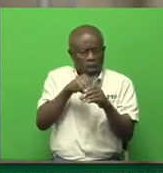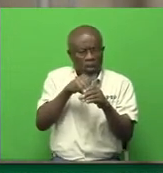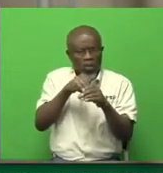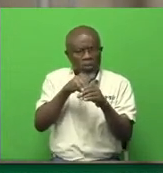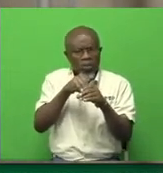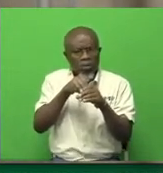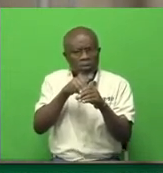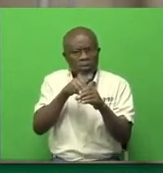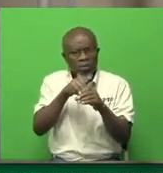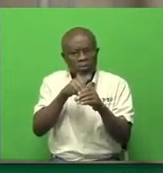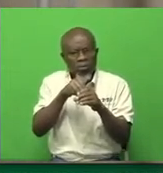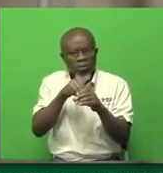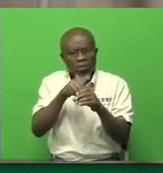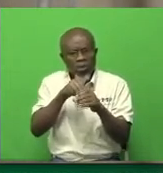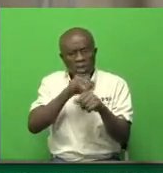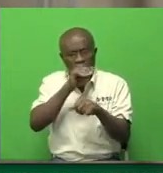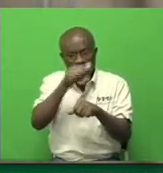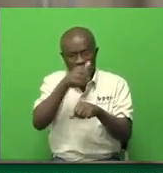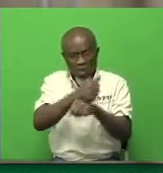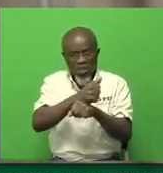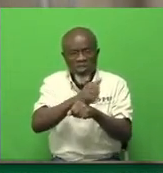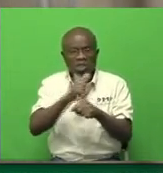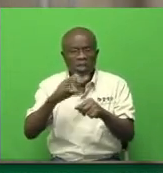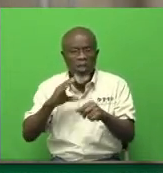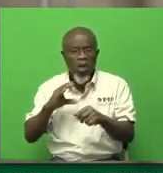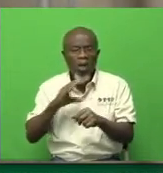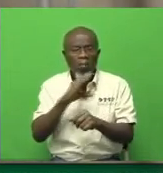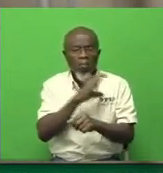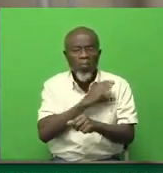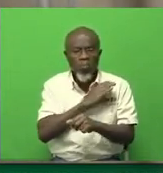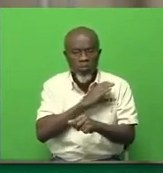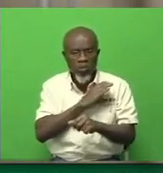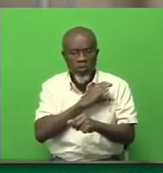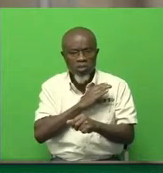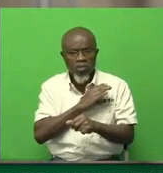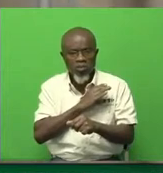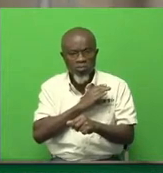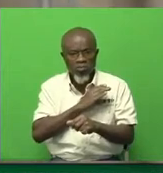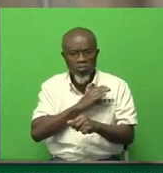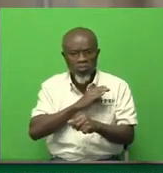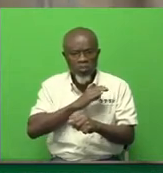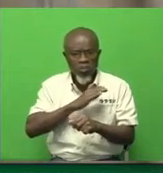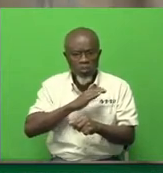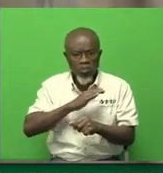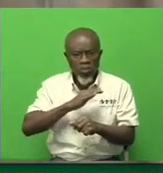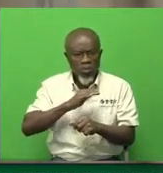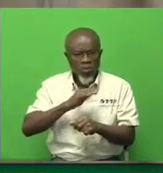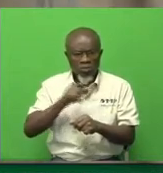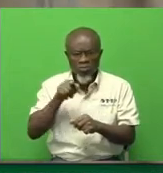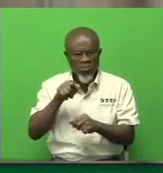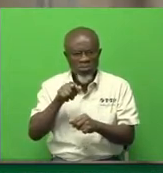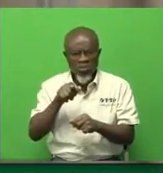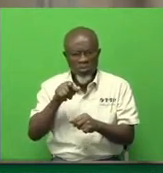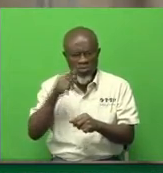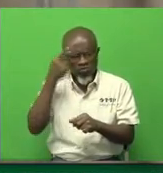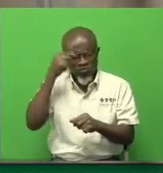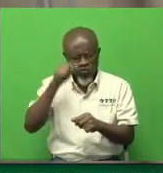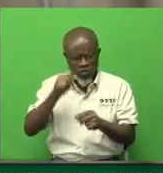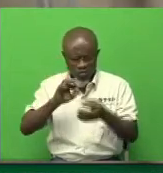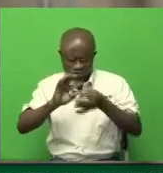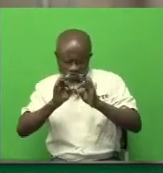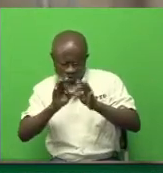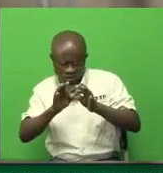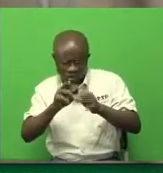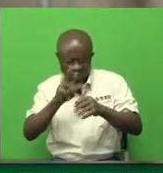into the future plans of Wasa and the restructuring of Wasa that was not the document that Mrs